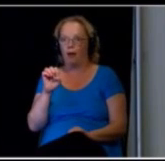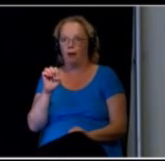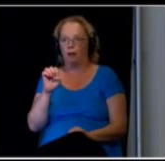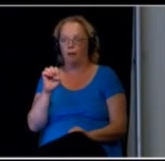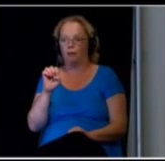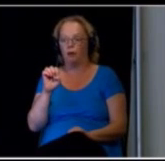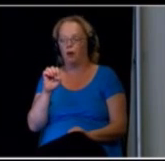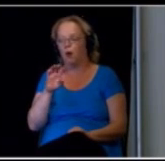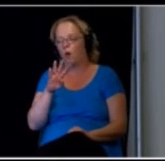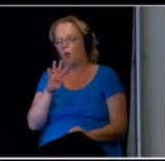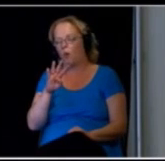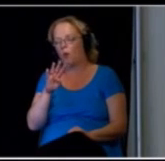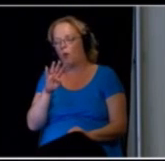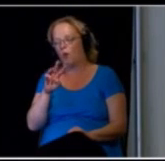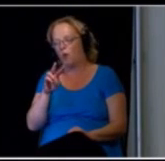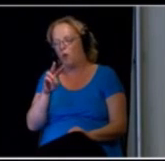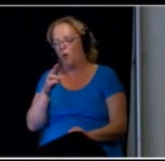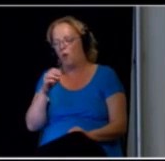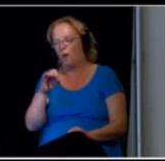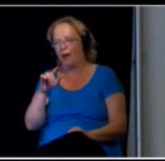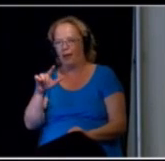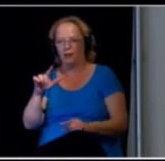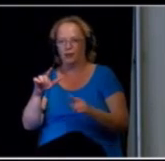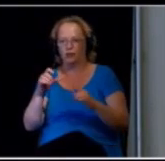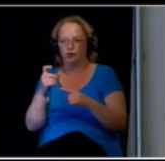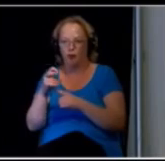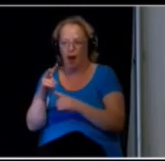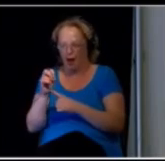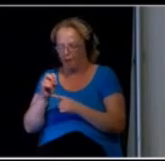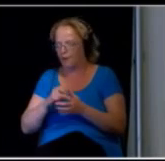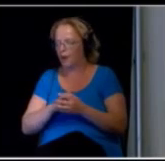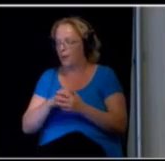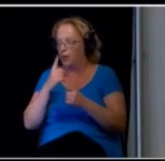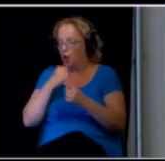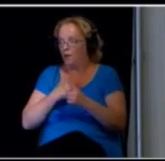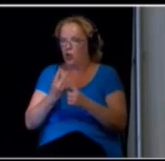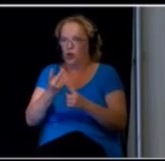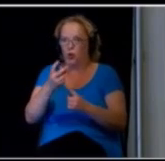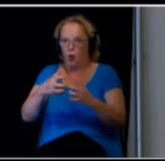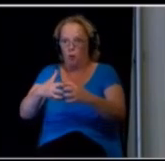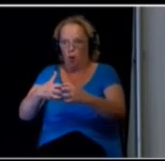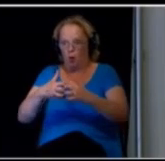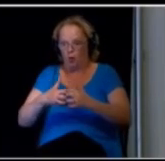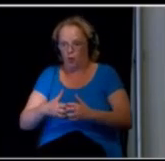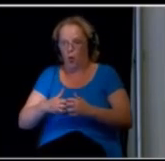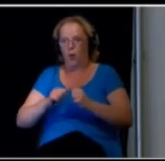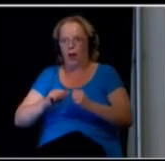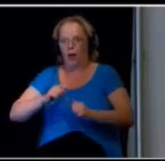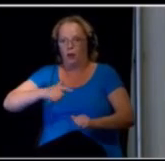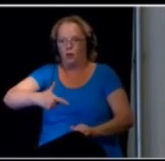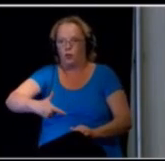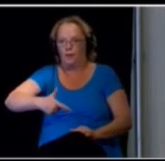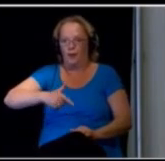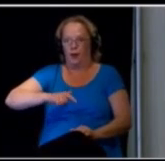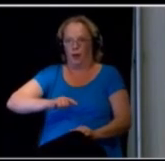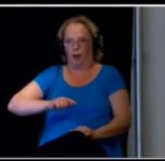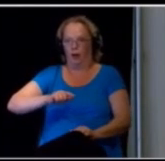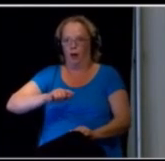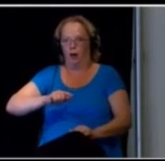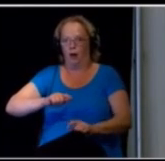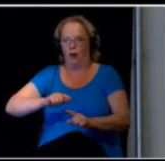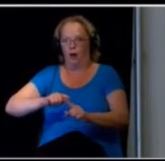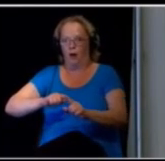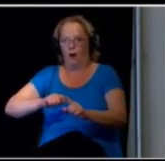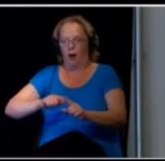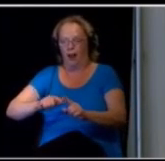architecture that's ever been done because of the fact that there are two motors, and we can dynamically shift the torque front to rear at the millisecond